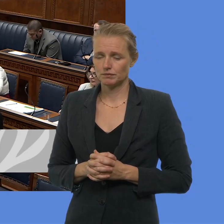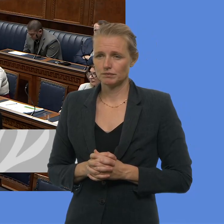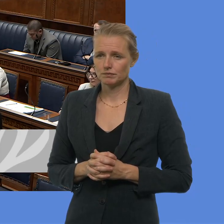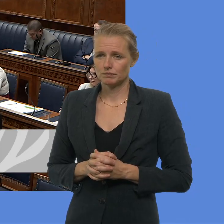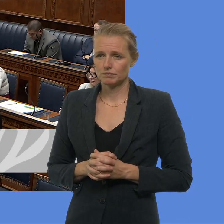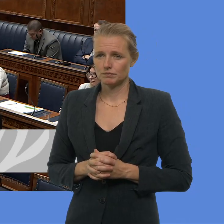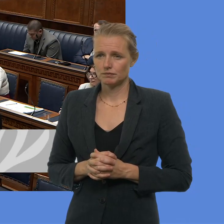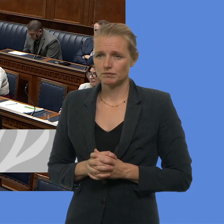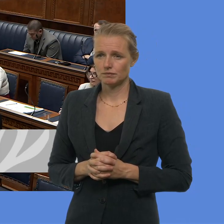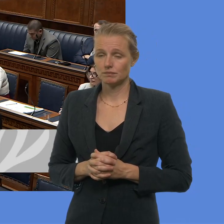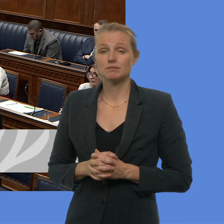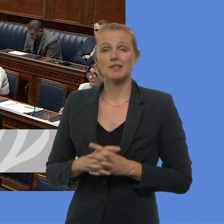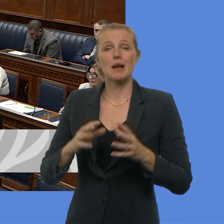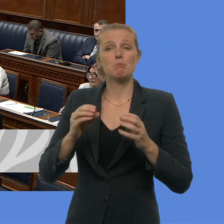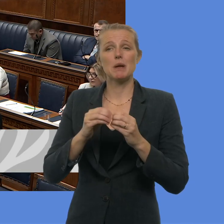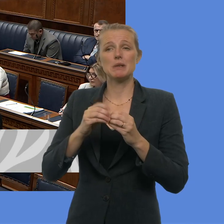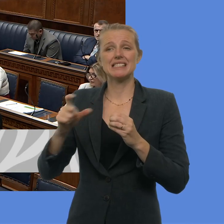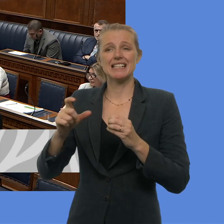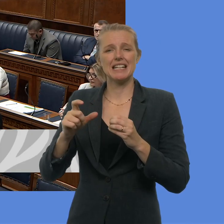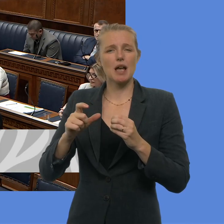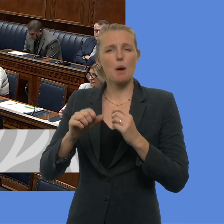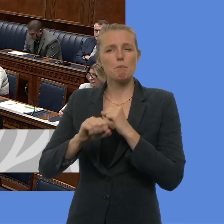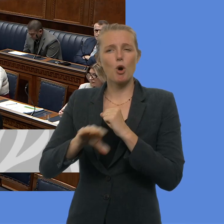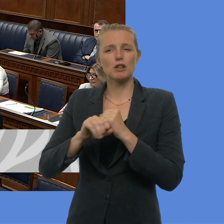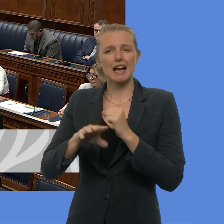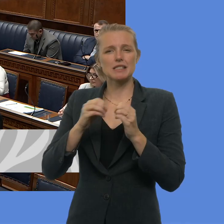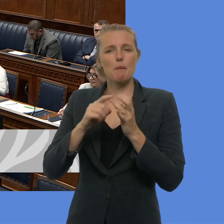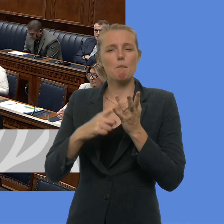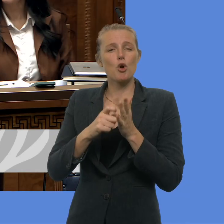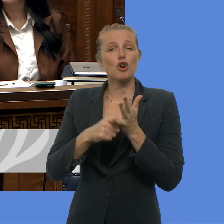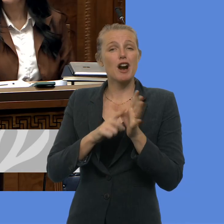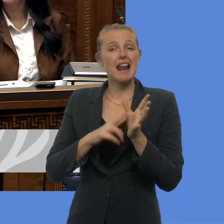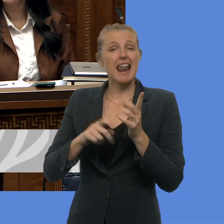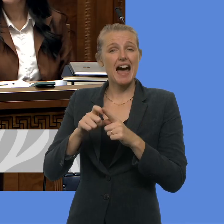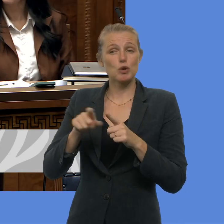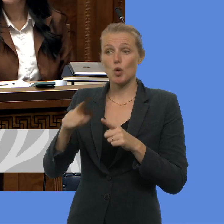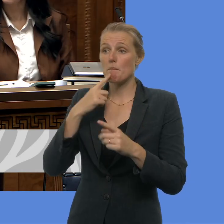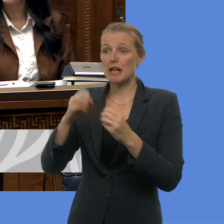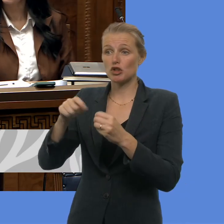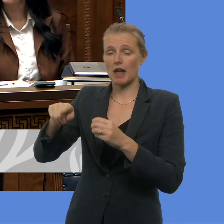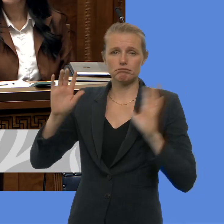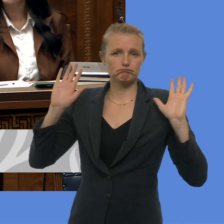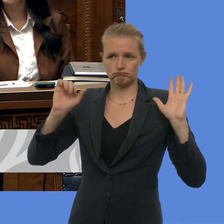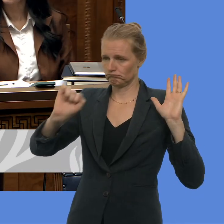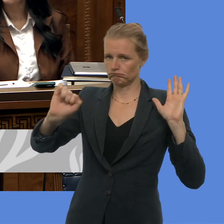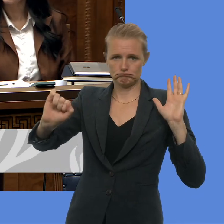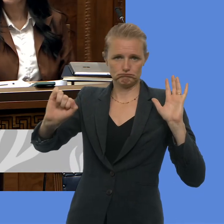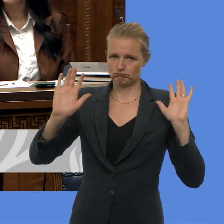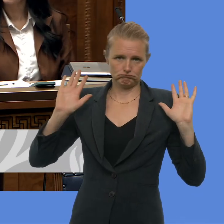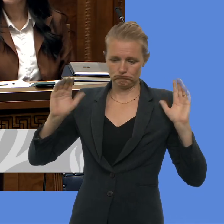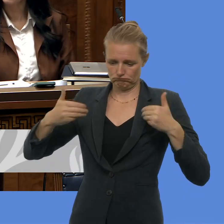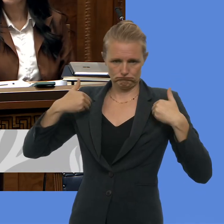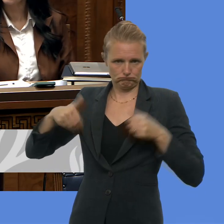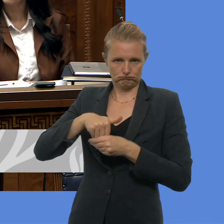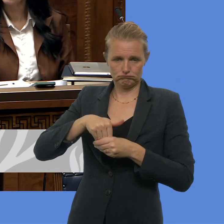Recent comments quoted within the BBC Borderland podcast are a matter for those who were interviewed. Our department has been representing the interests of victims and